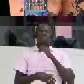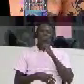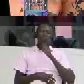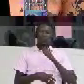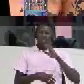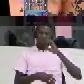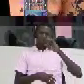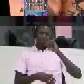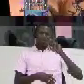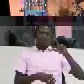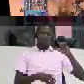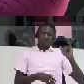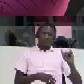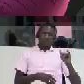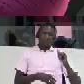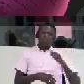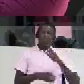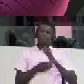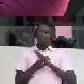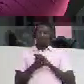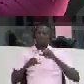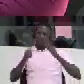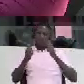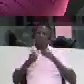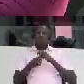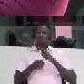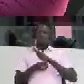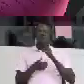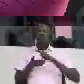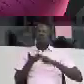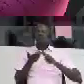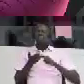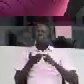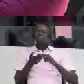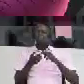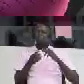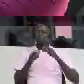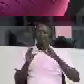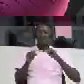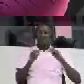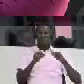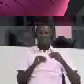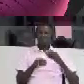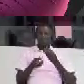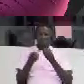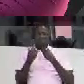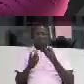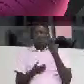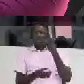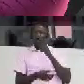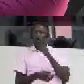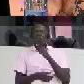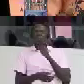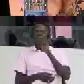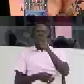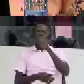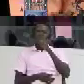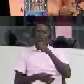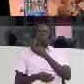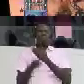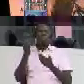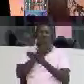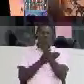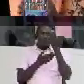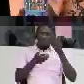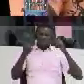start on the unusual event, just tell us how your morning went. I mean, what did you do that particular morning,